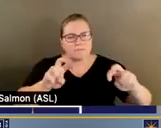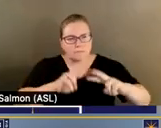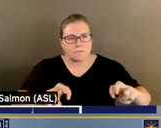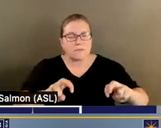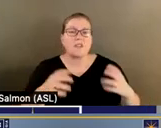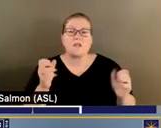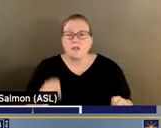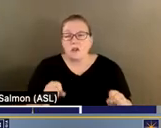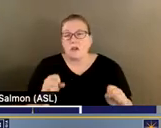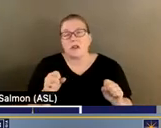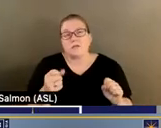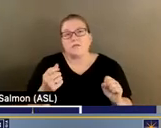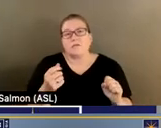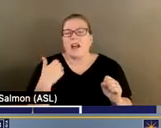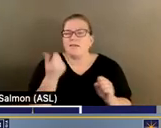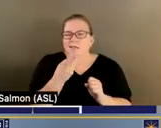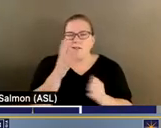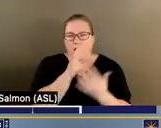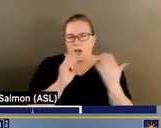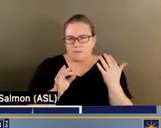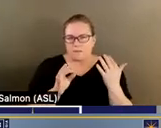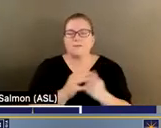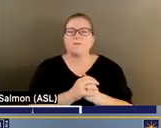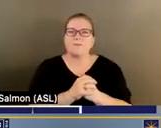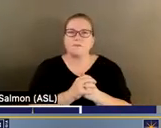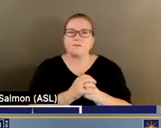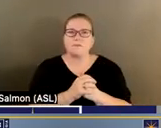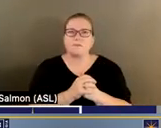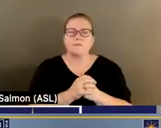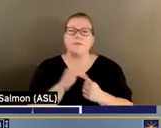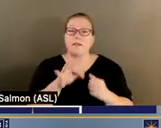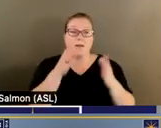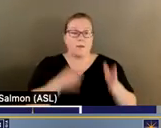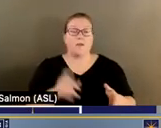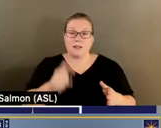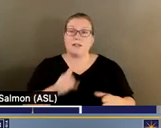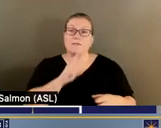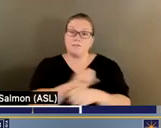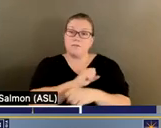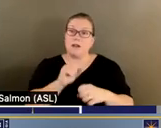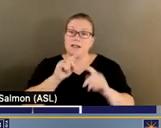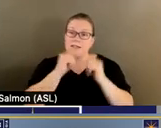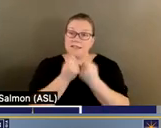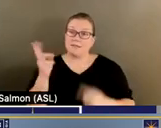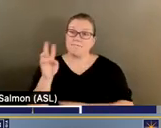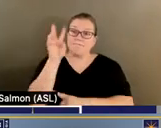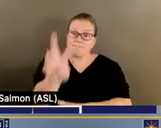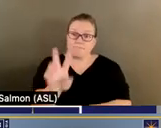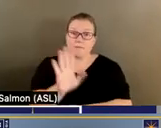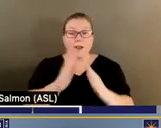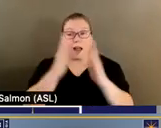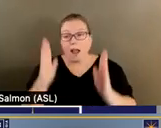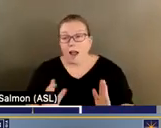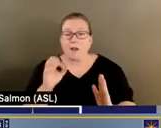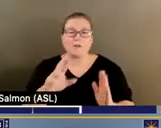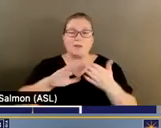a couple of ways. If the person needs a mobile team to come out to their house or wherever they happen to be, a team